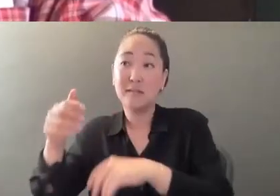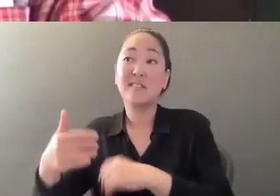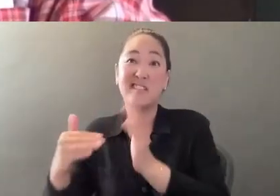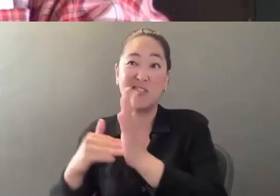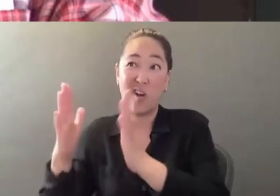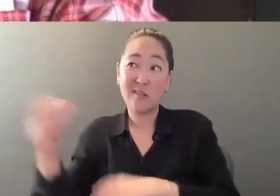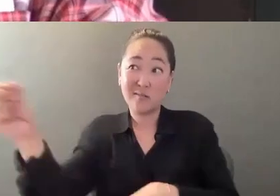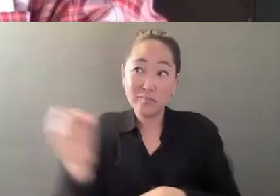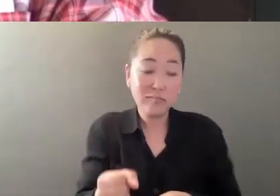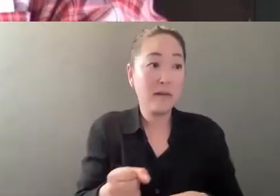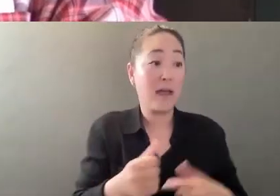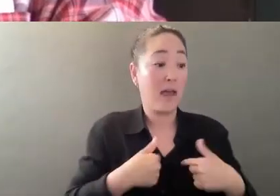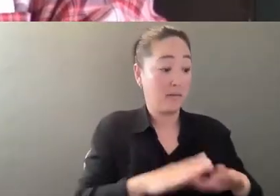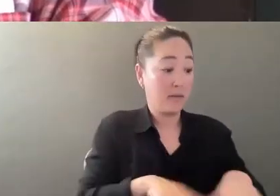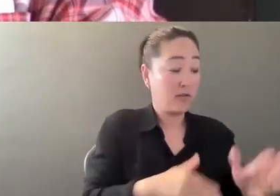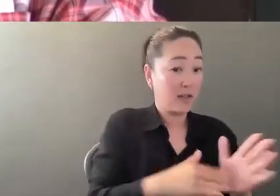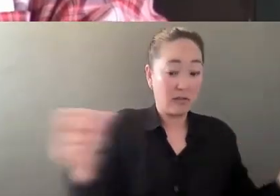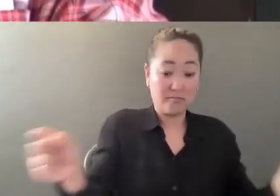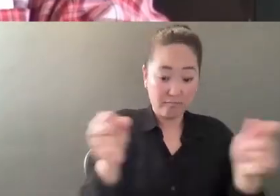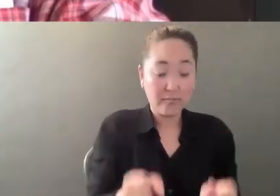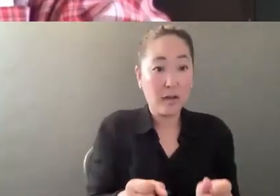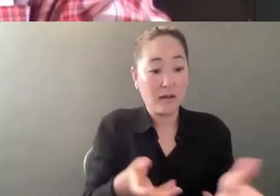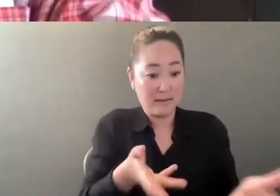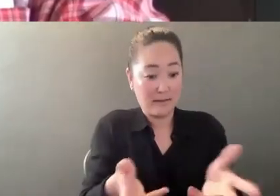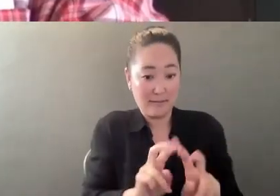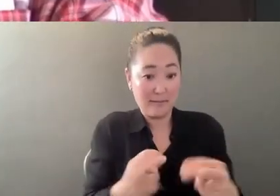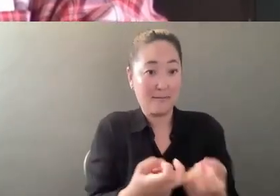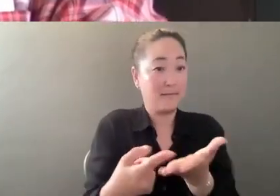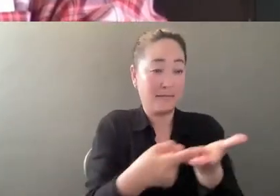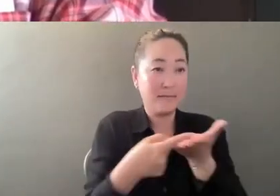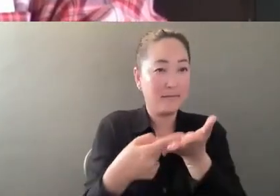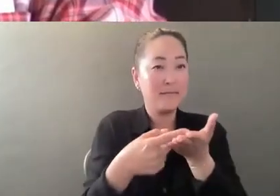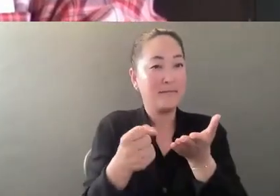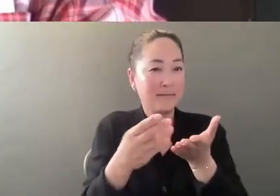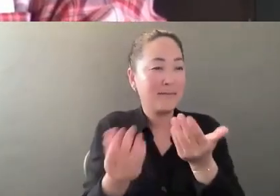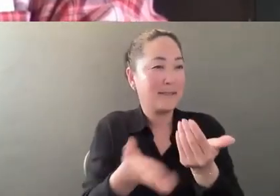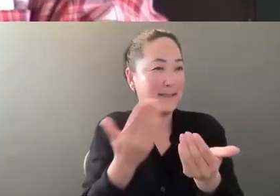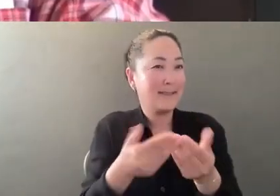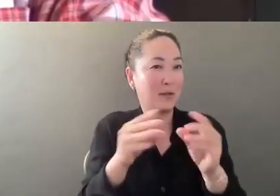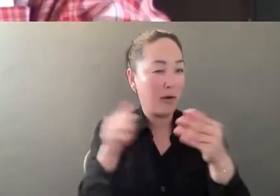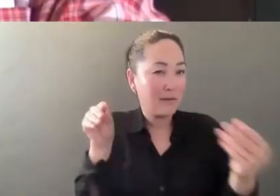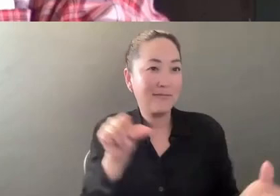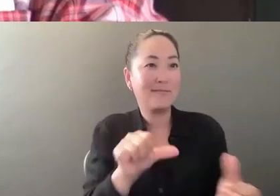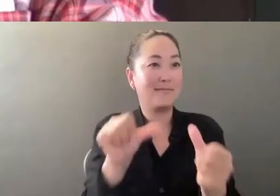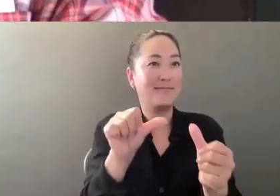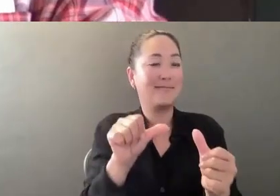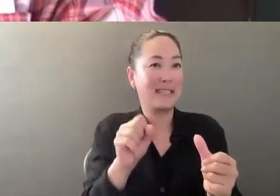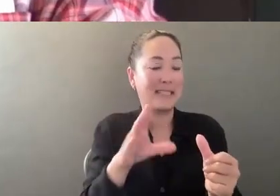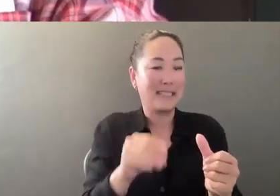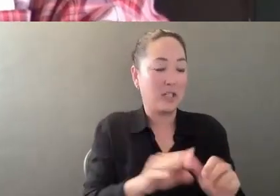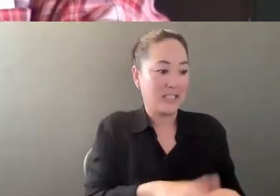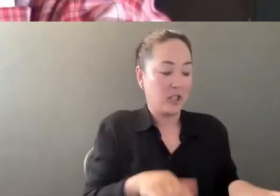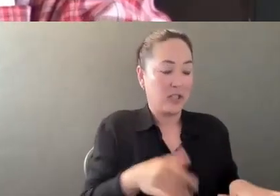that introduction can happen while the patient is still on the pediatric side, so that it's a little bit easier and more comfortable, a little bit less